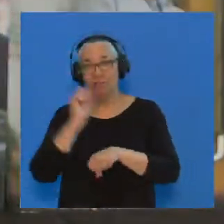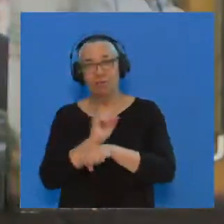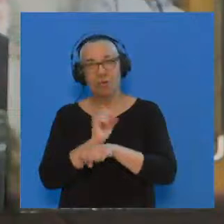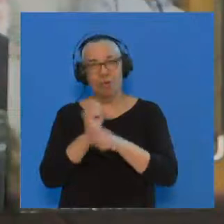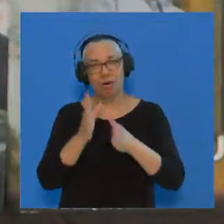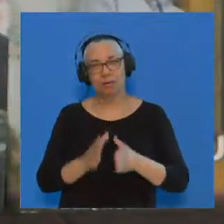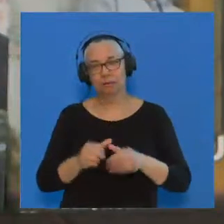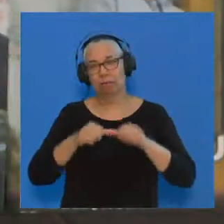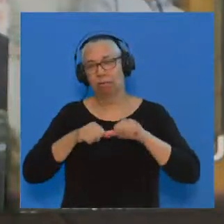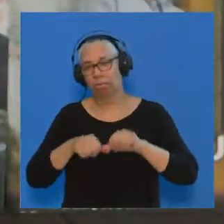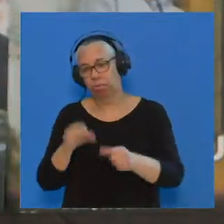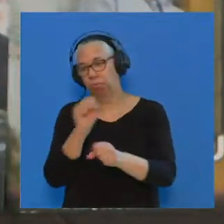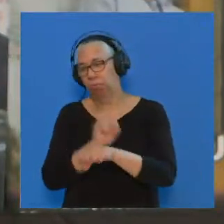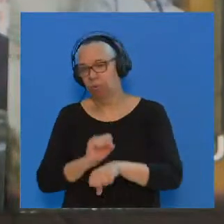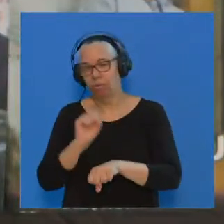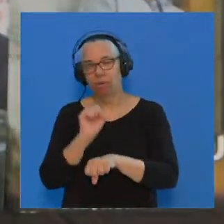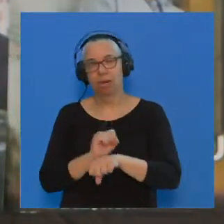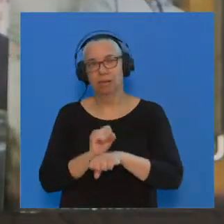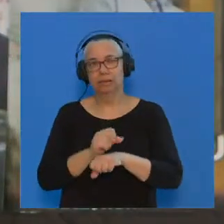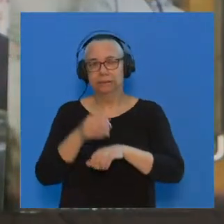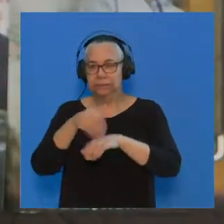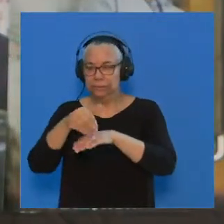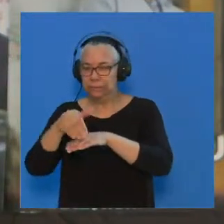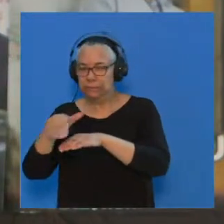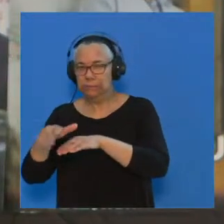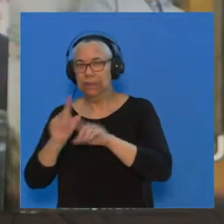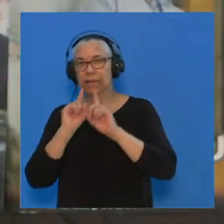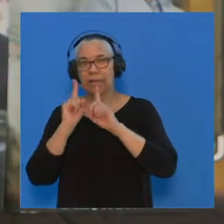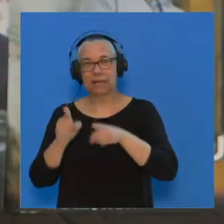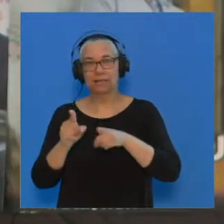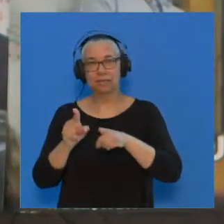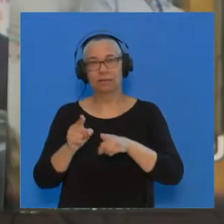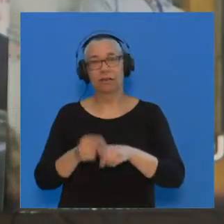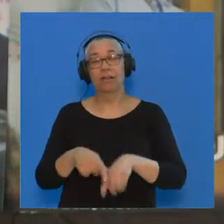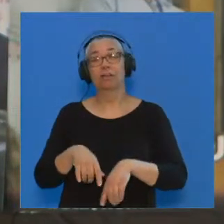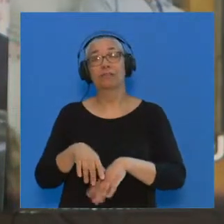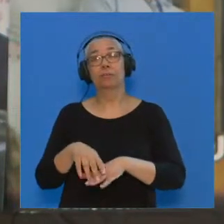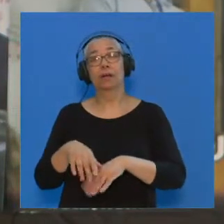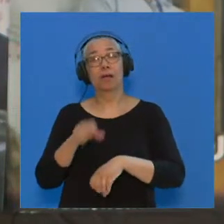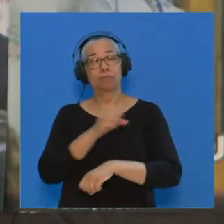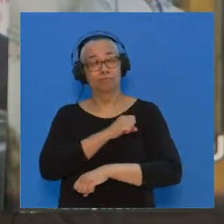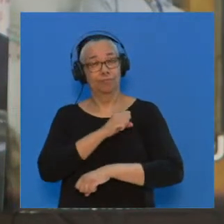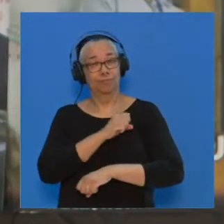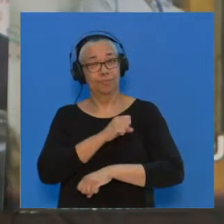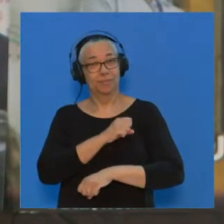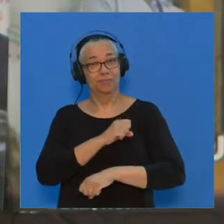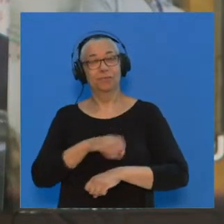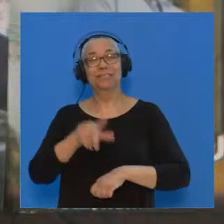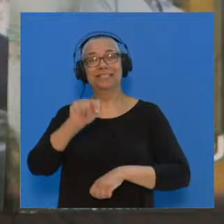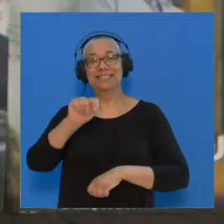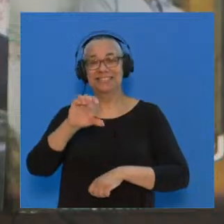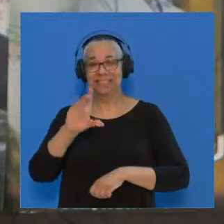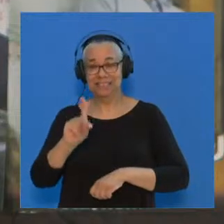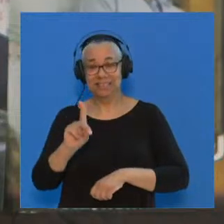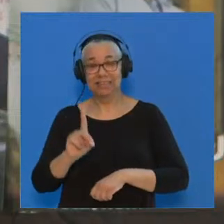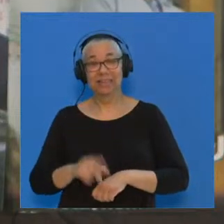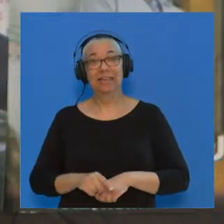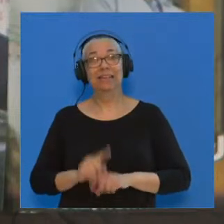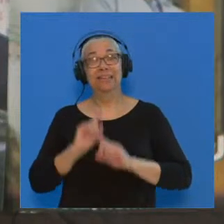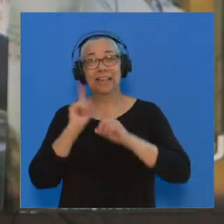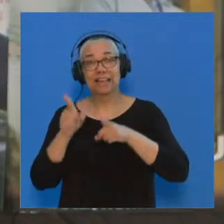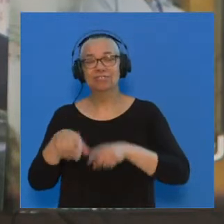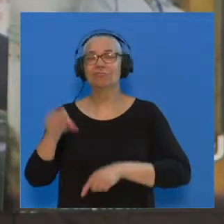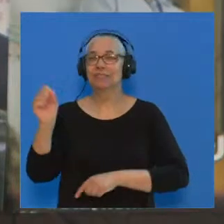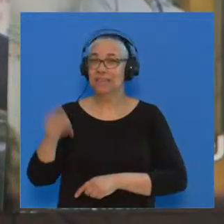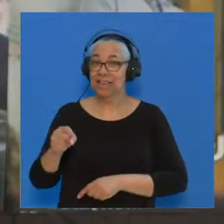and sending us answers at all times. From an employee at the Transport Control Department, the answer is yes regarding driving exams,